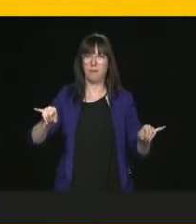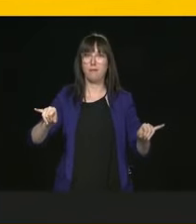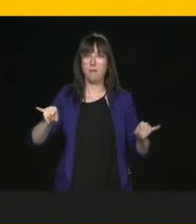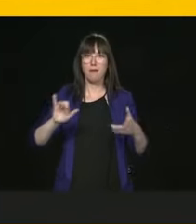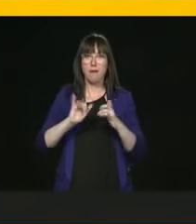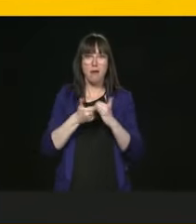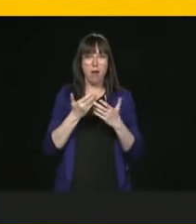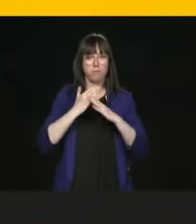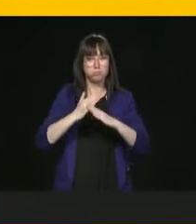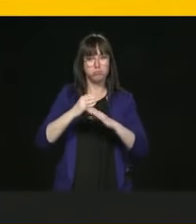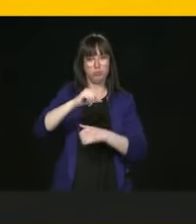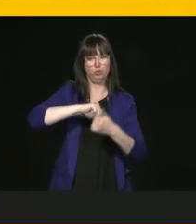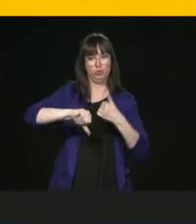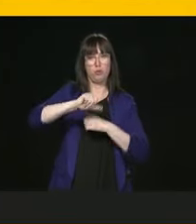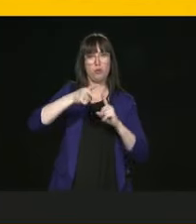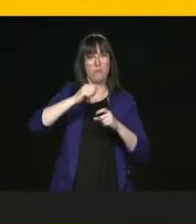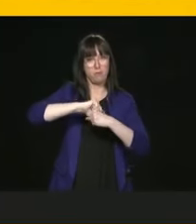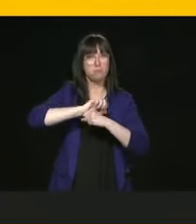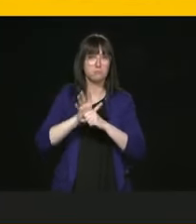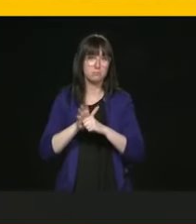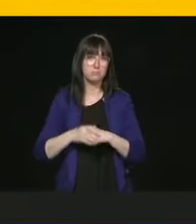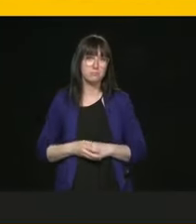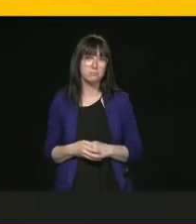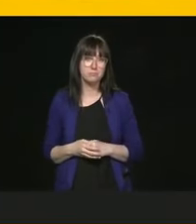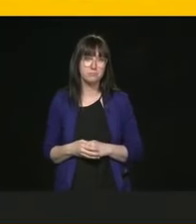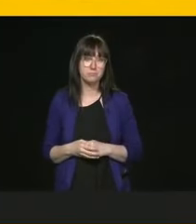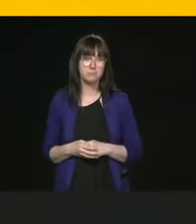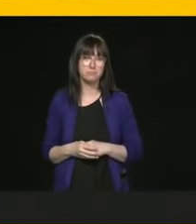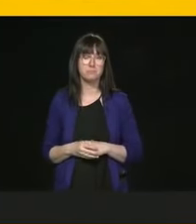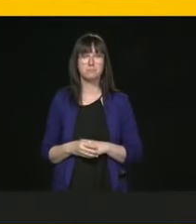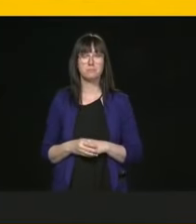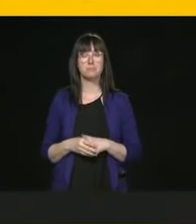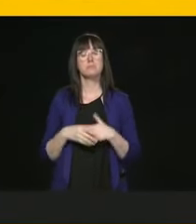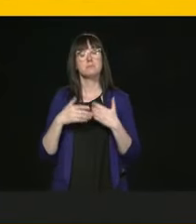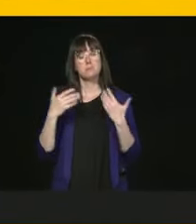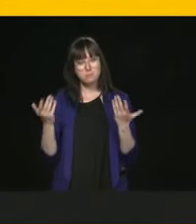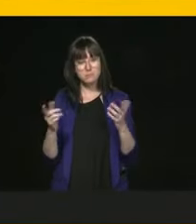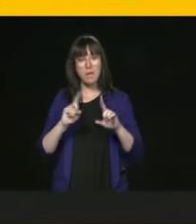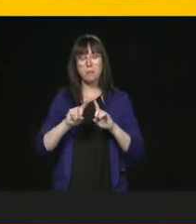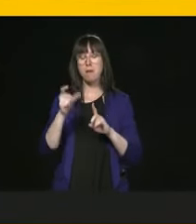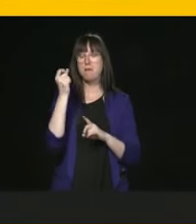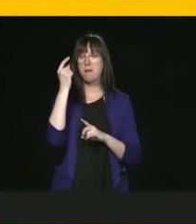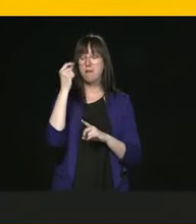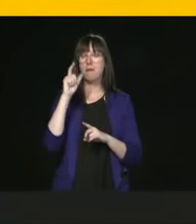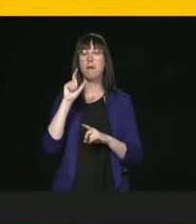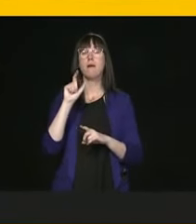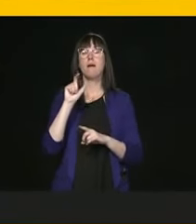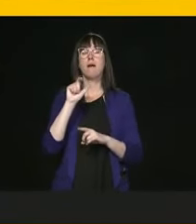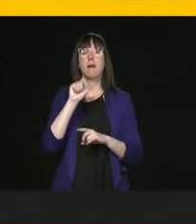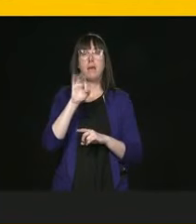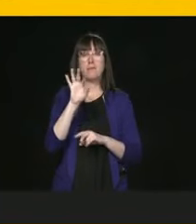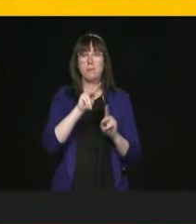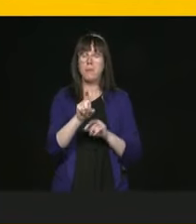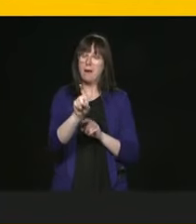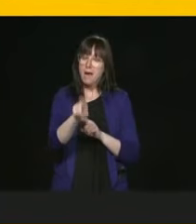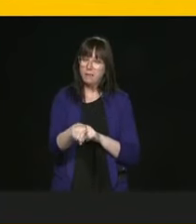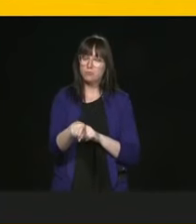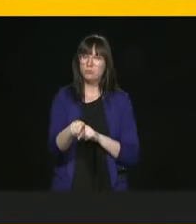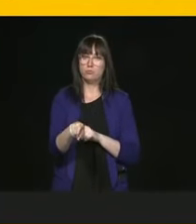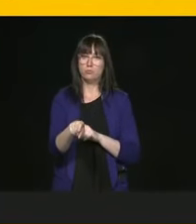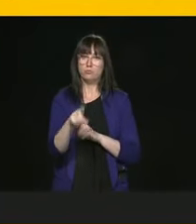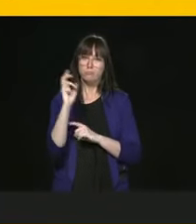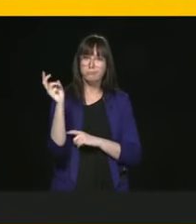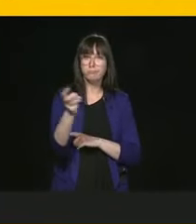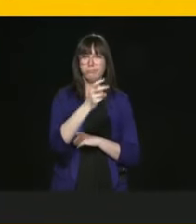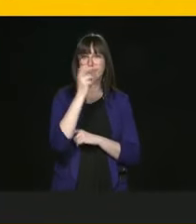to stay home. And we believe that this measure will help people in situations where physical distancing, like in a